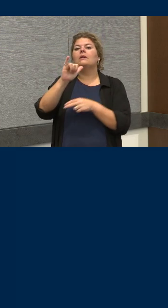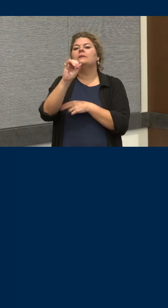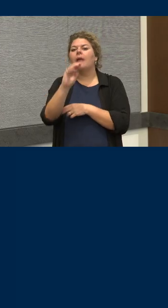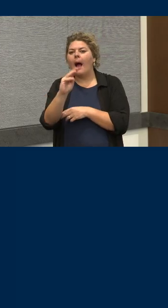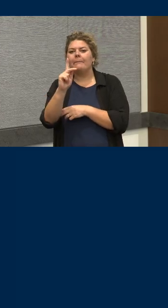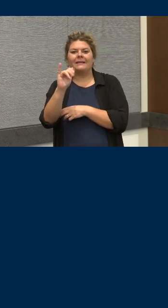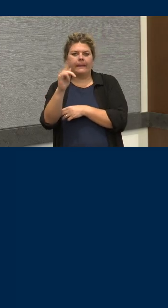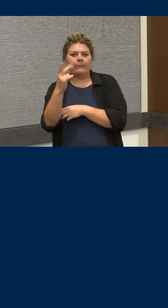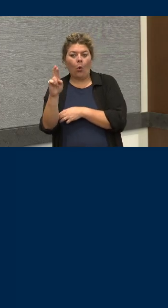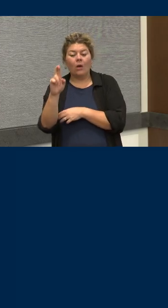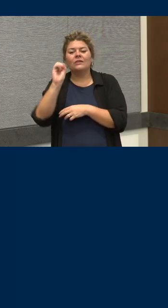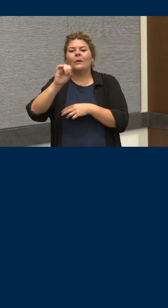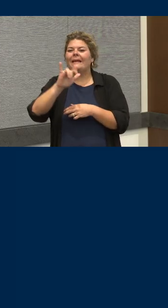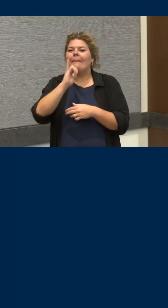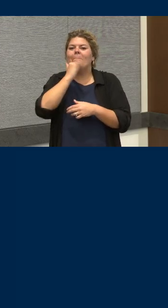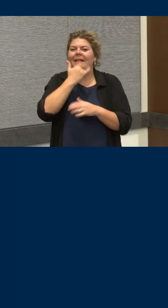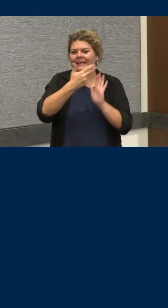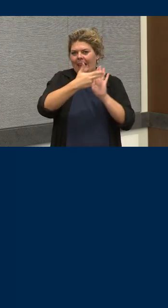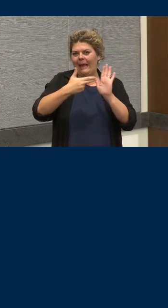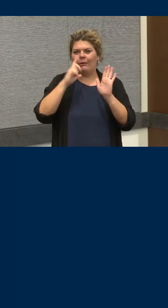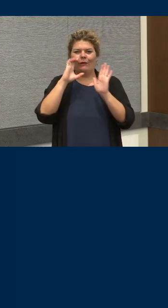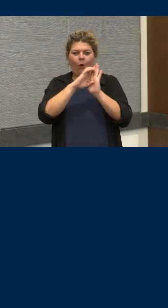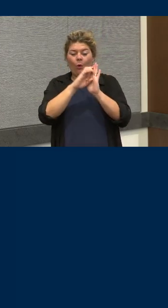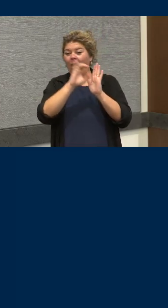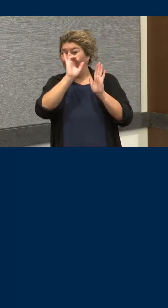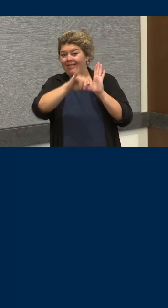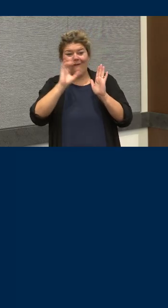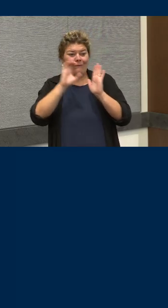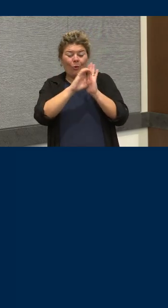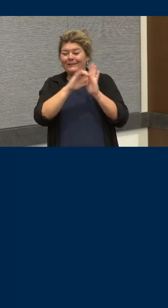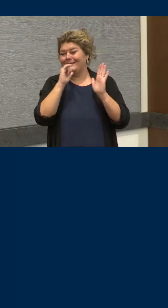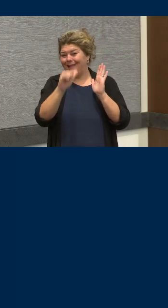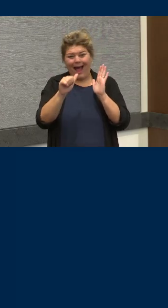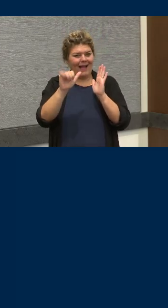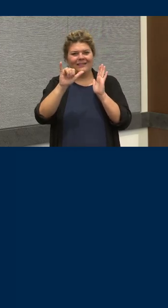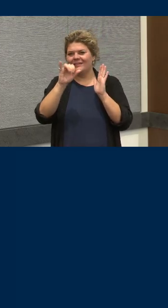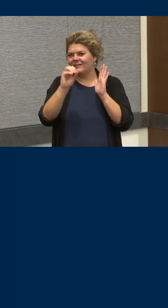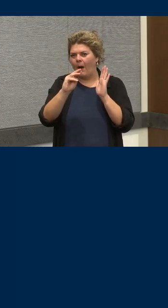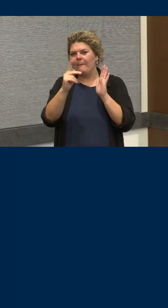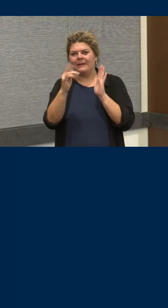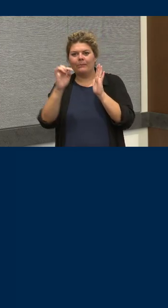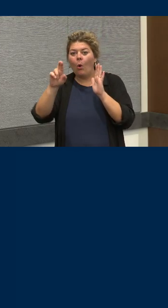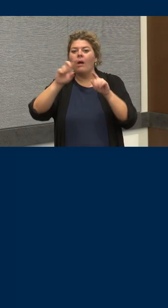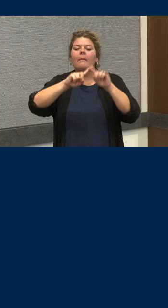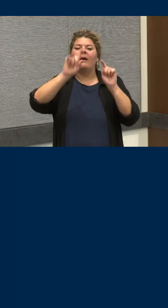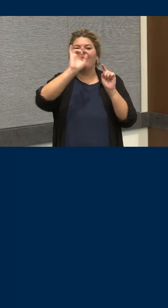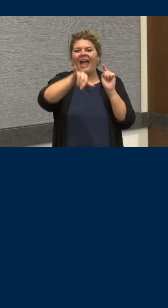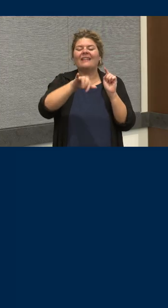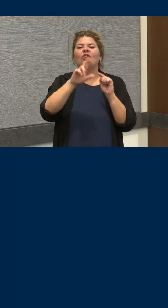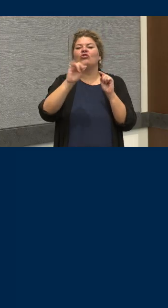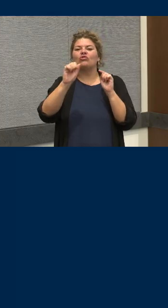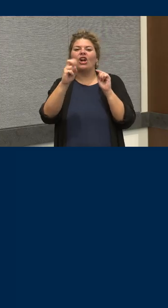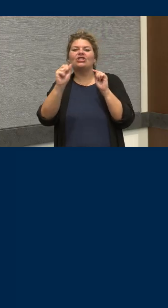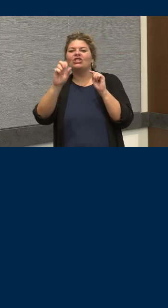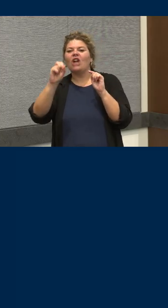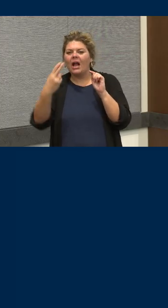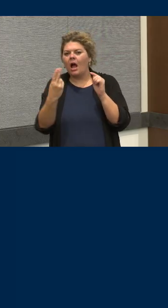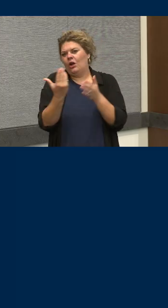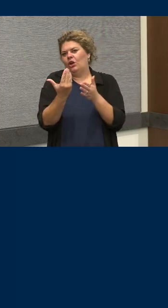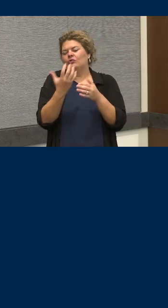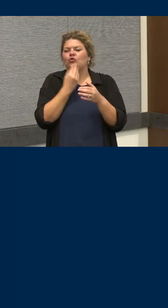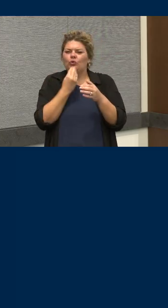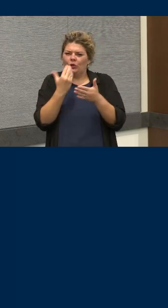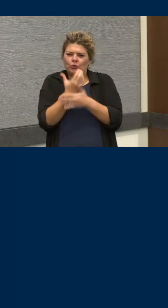mislabeled the photo. It is not Yom Kippur, but the Jewish New Year of Rosh Hashanah. The men and boys